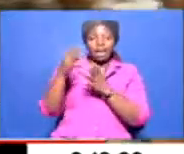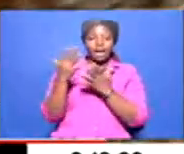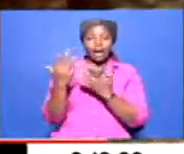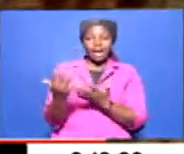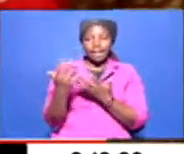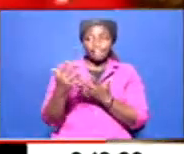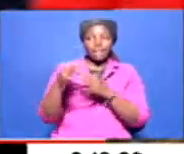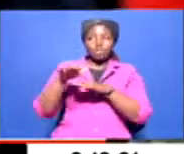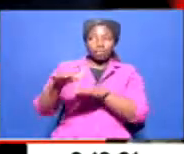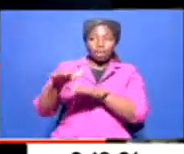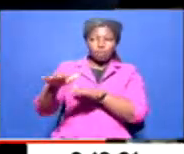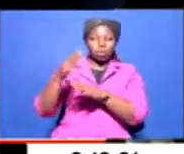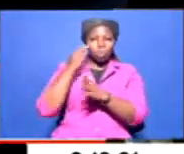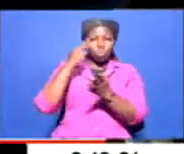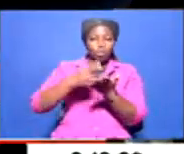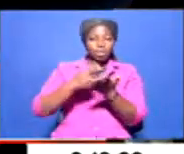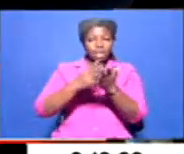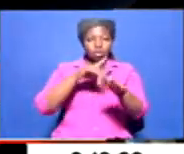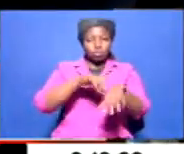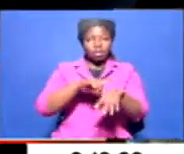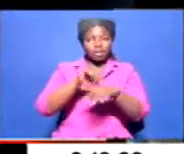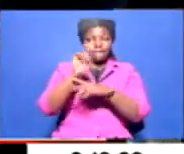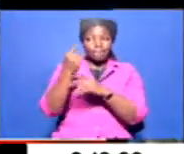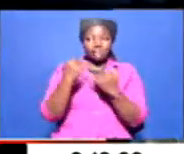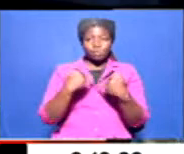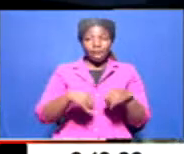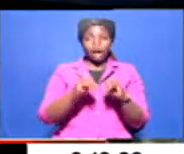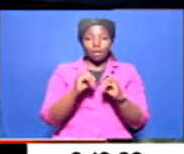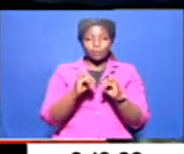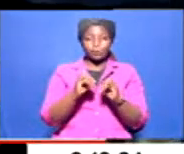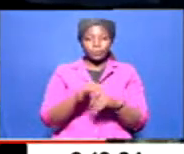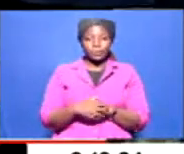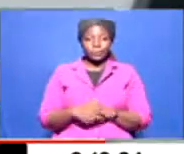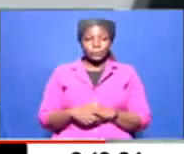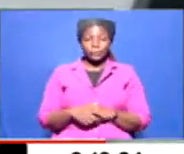the first trial. Caroline Jinga for Prime Edition.